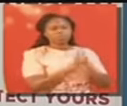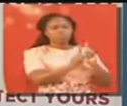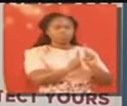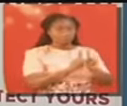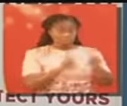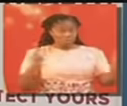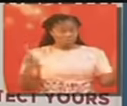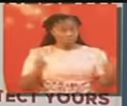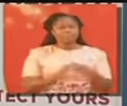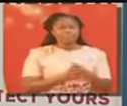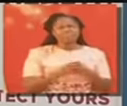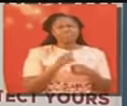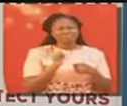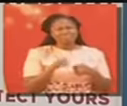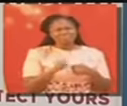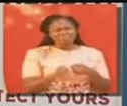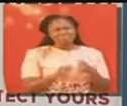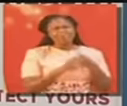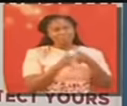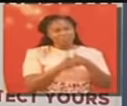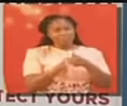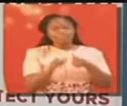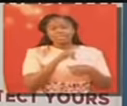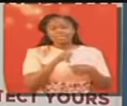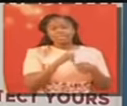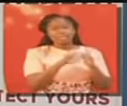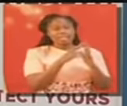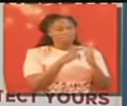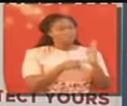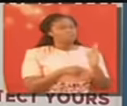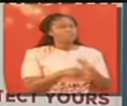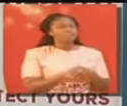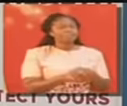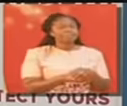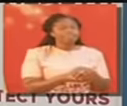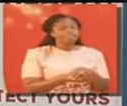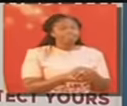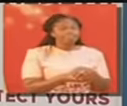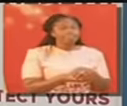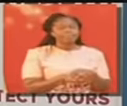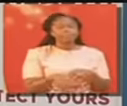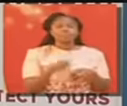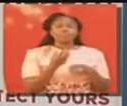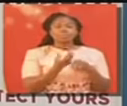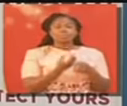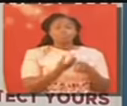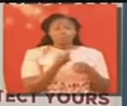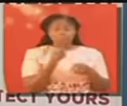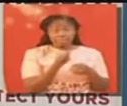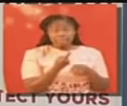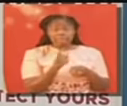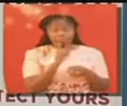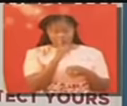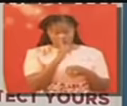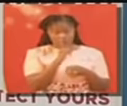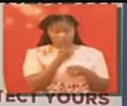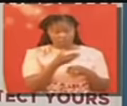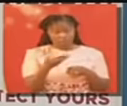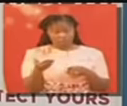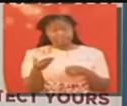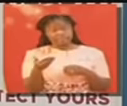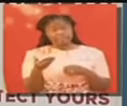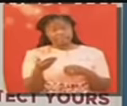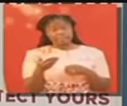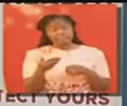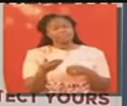particular sort, whether it is a double or triple layer cloth mask or a surgical mask, all of those instructions will, if